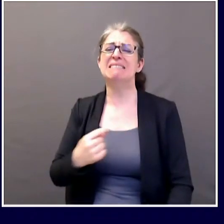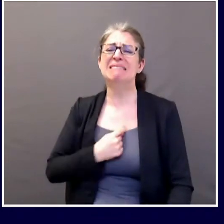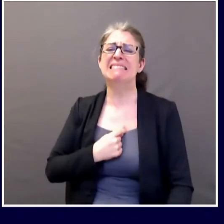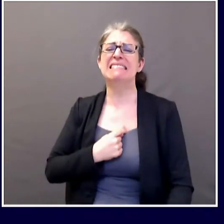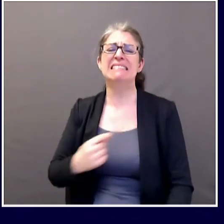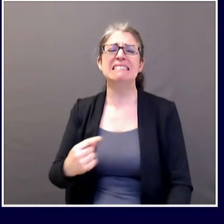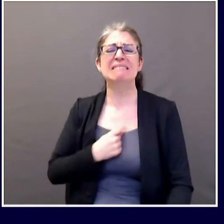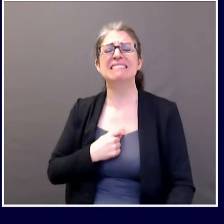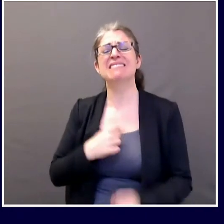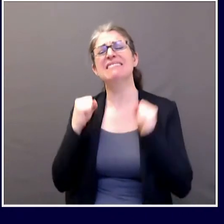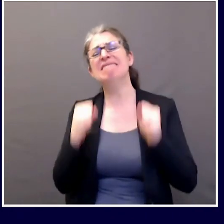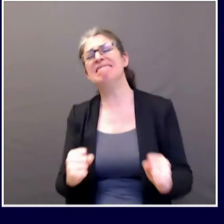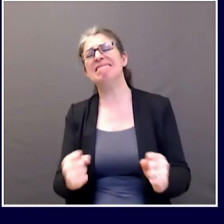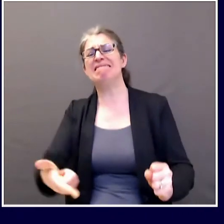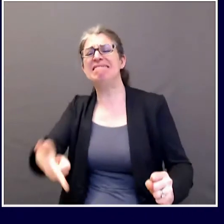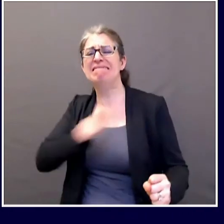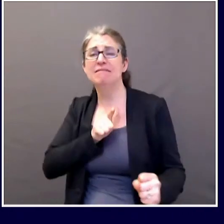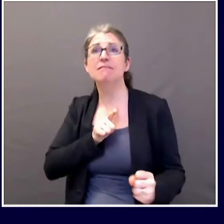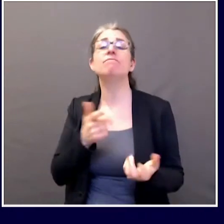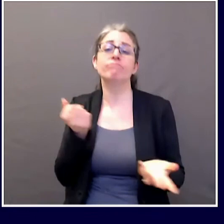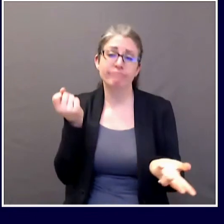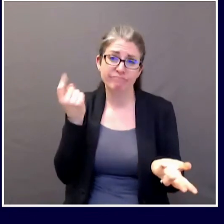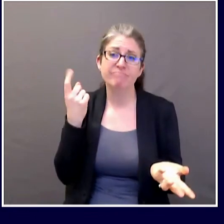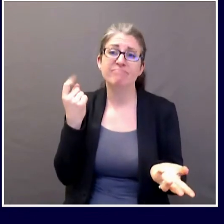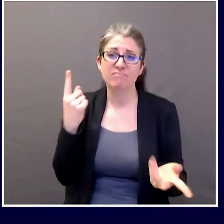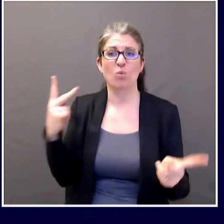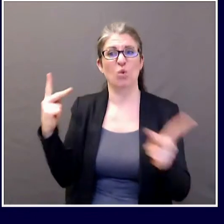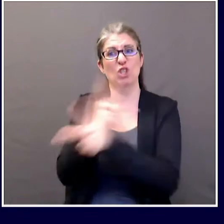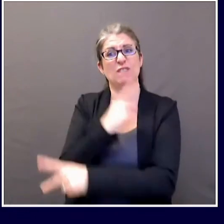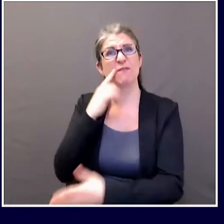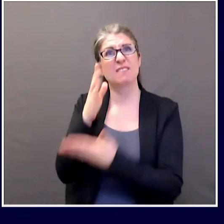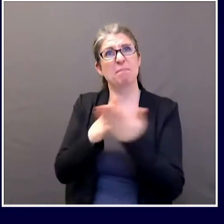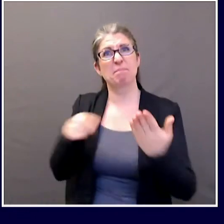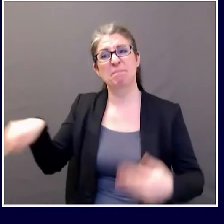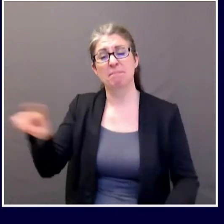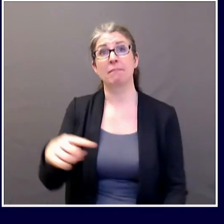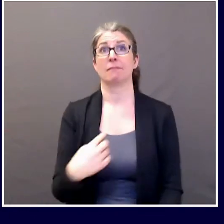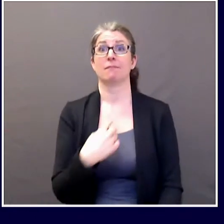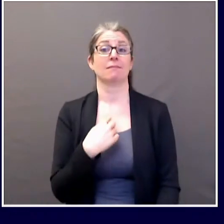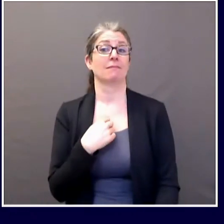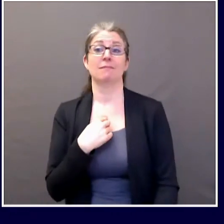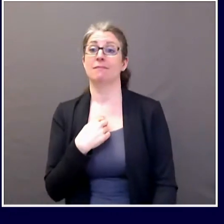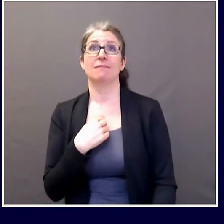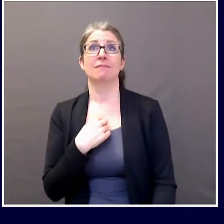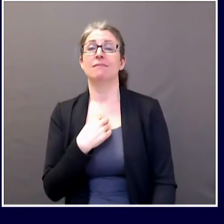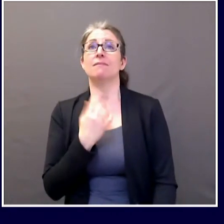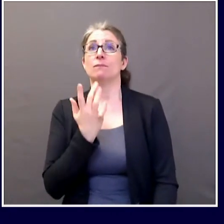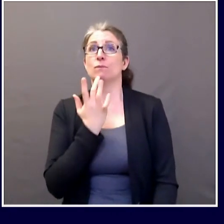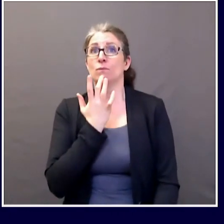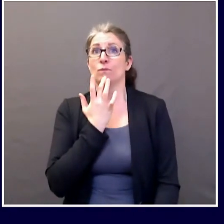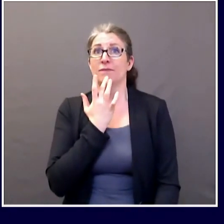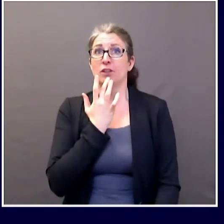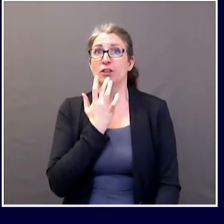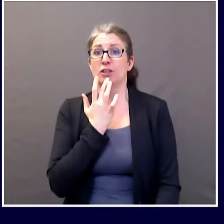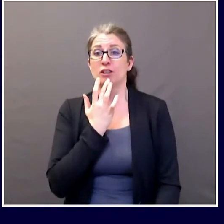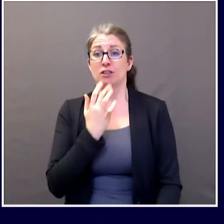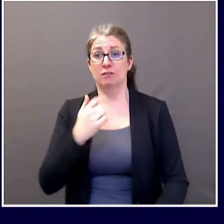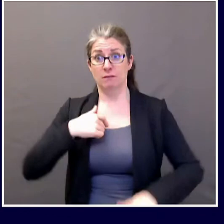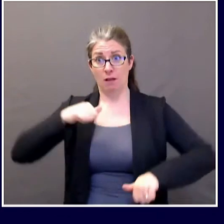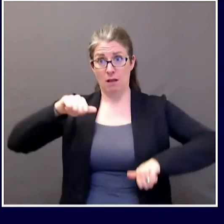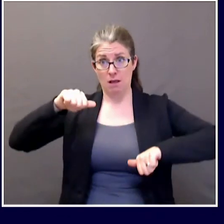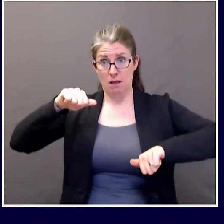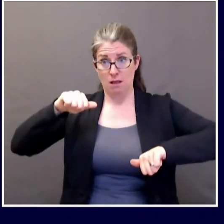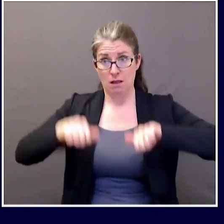talk about it and double down on it. And if I don't know what that is with certainty, I'm just really hesitant and gun shy about